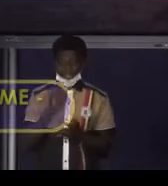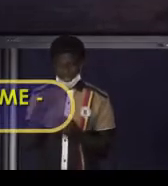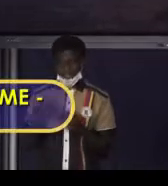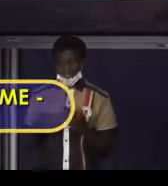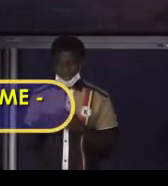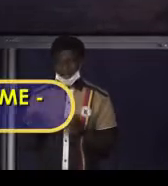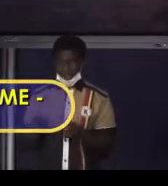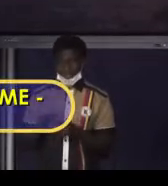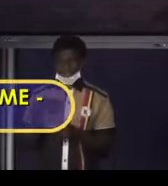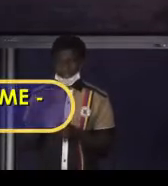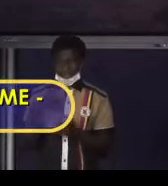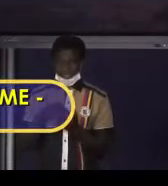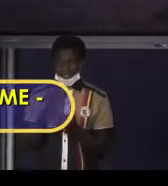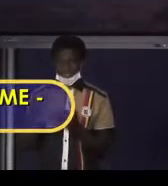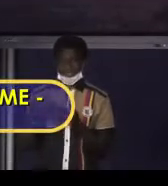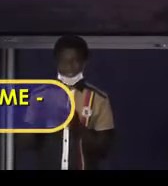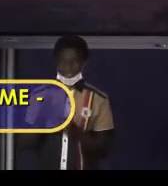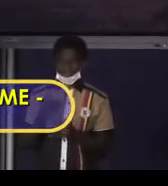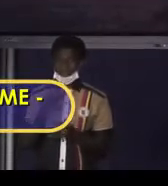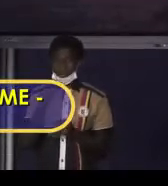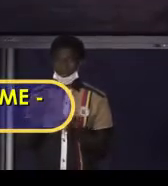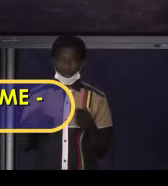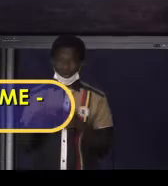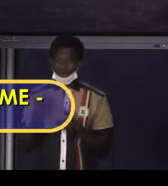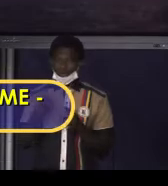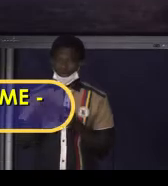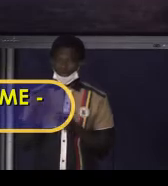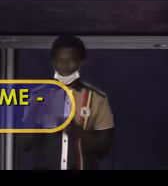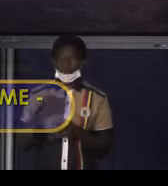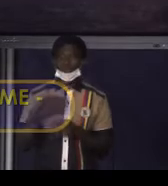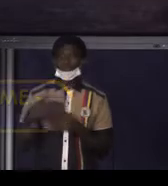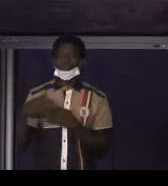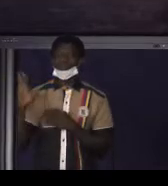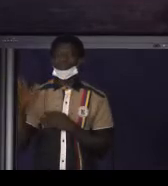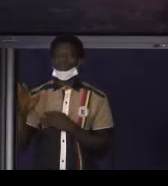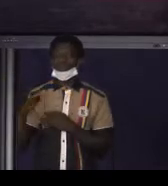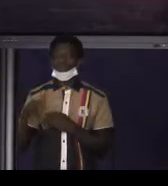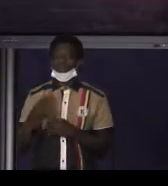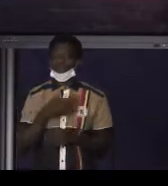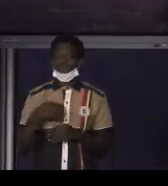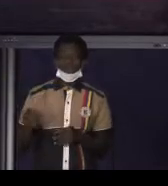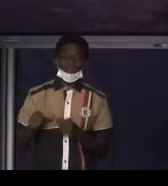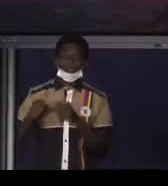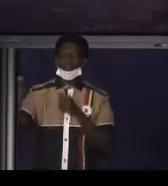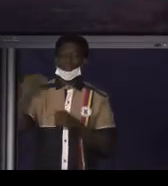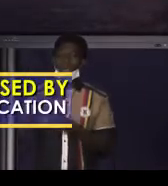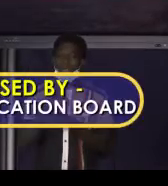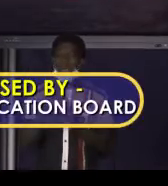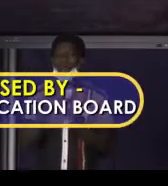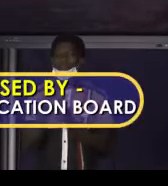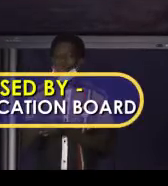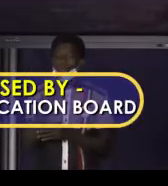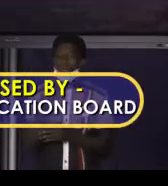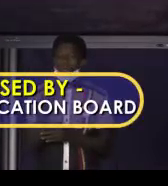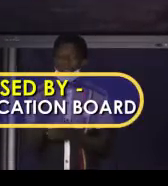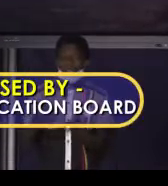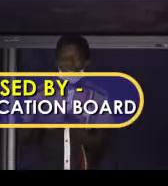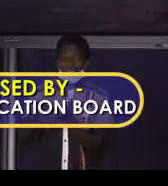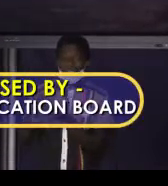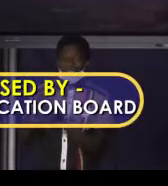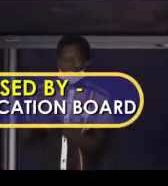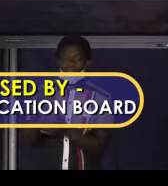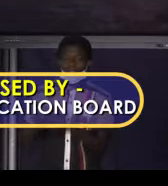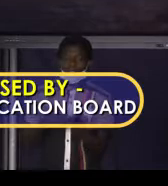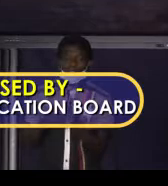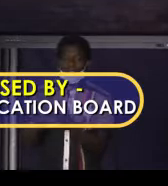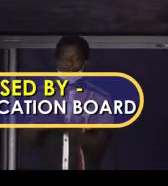close to you. So, far and away, they are words formed by the